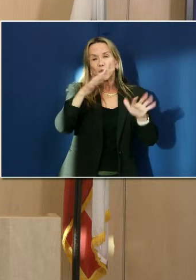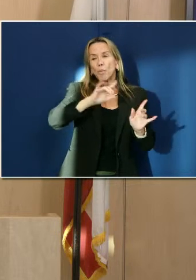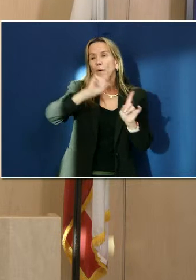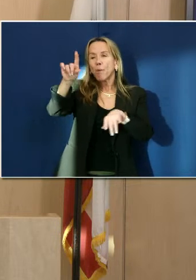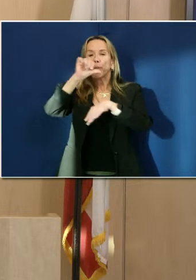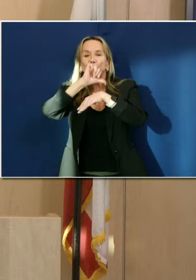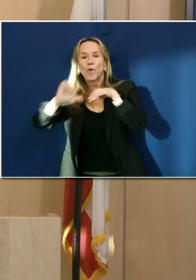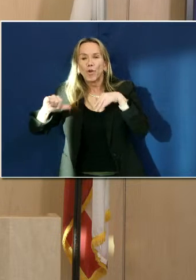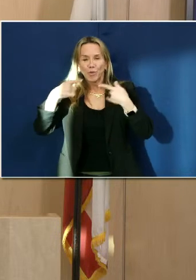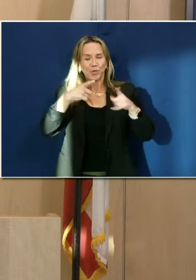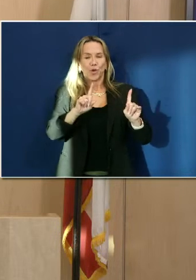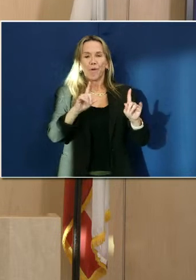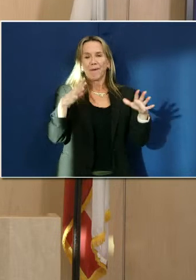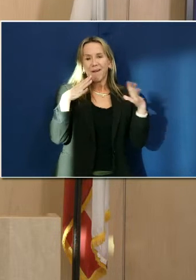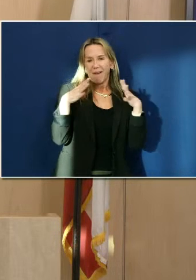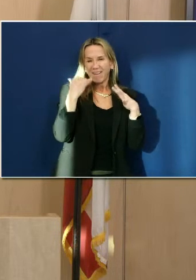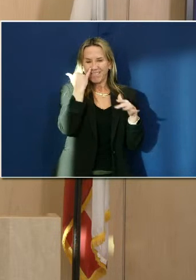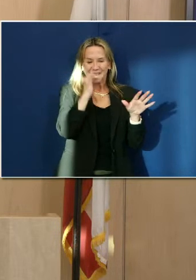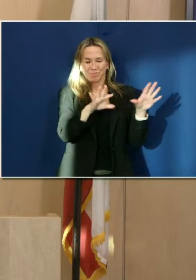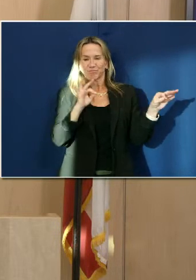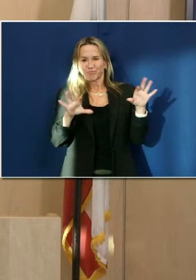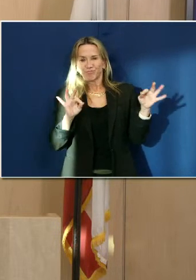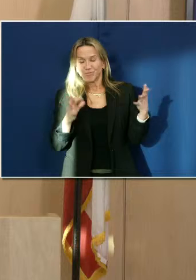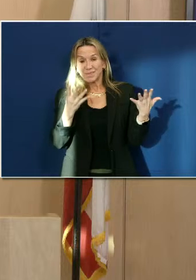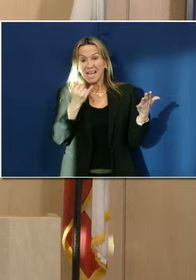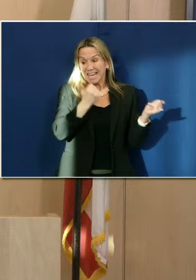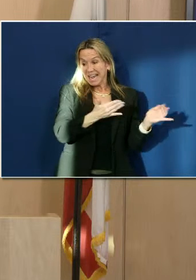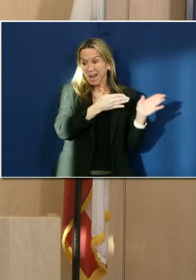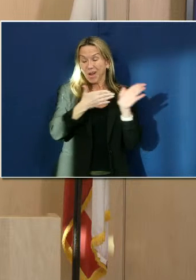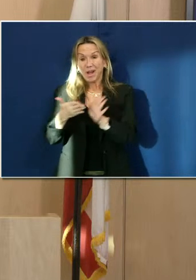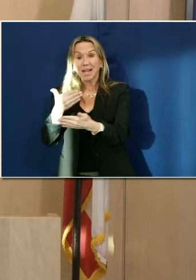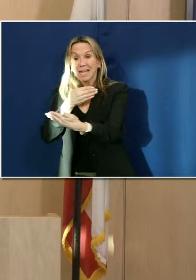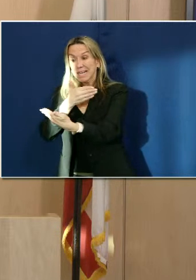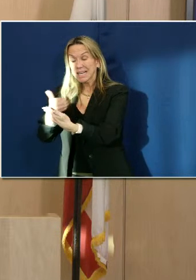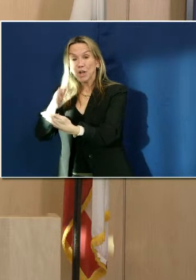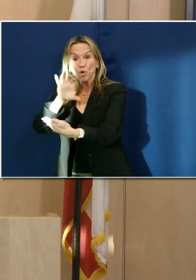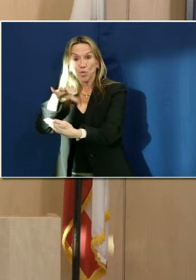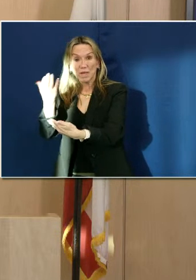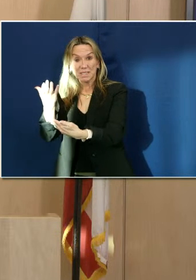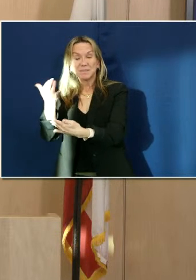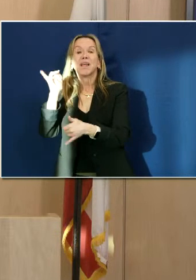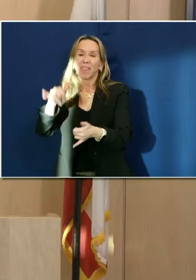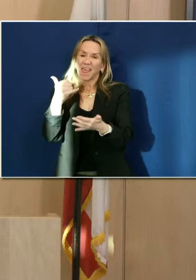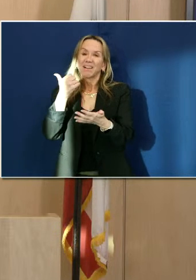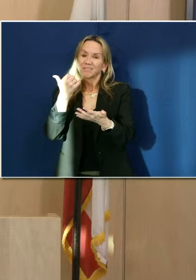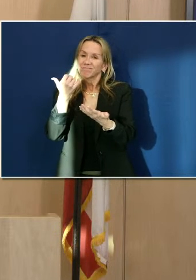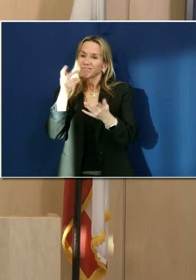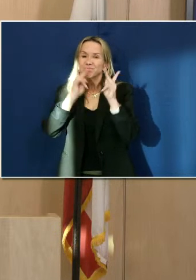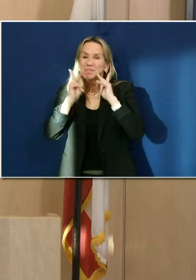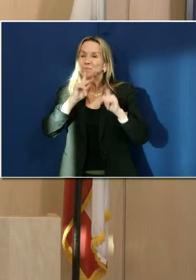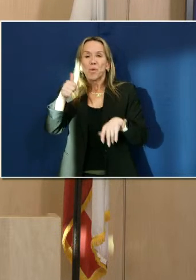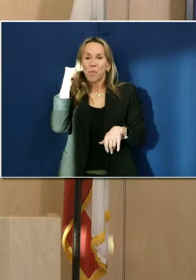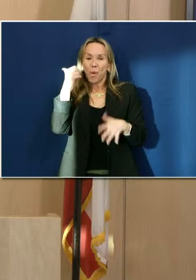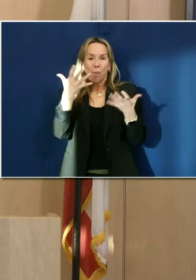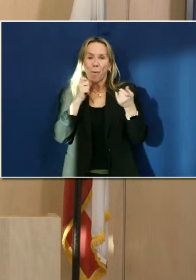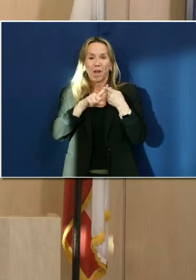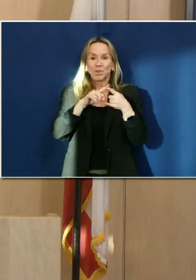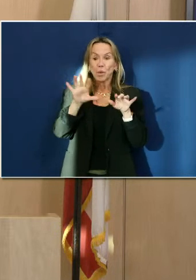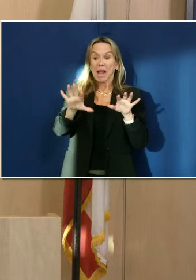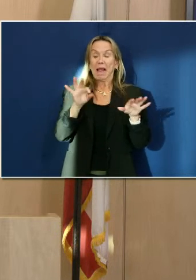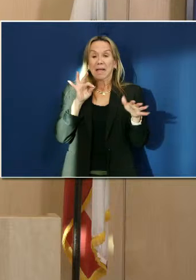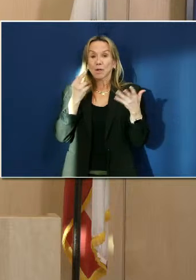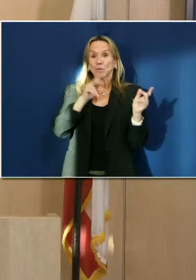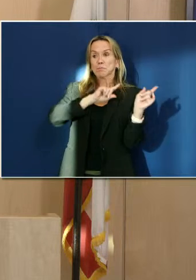as they approach another holiday season. So that's helping us as well. But relative to our business at hand, yes, we